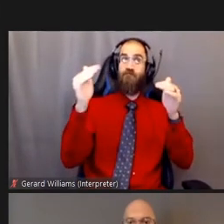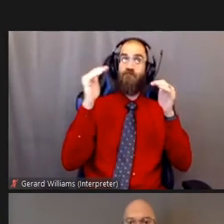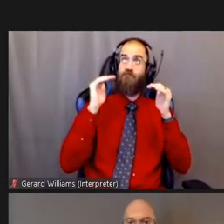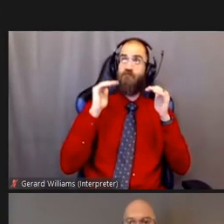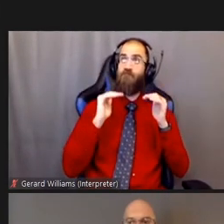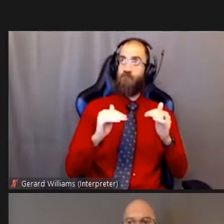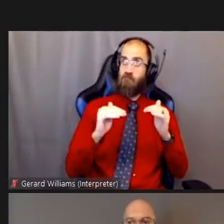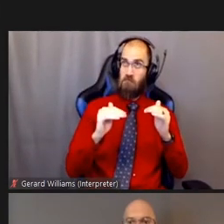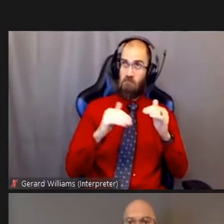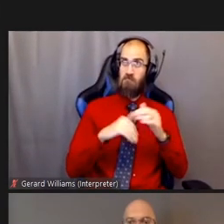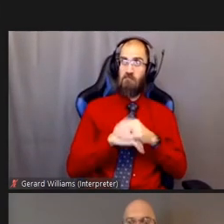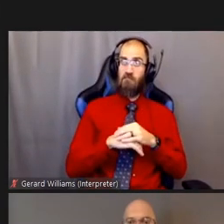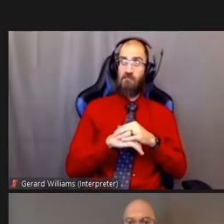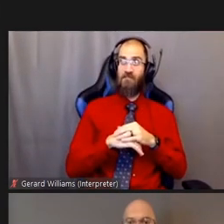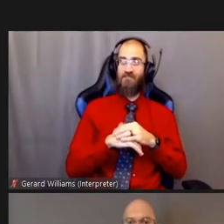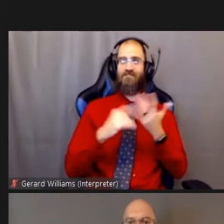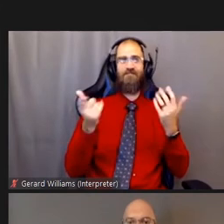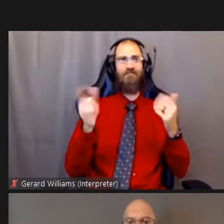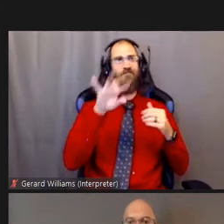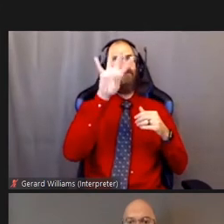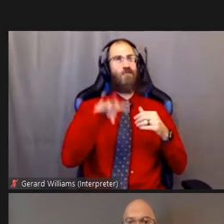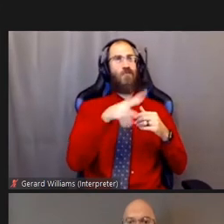You'll see that we have a chart here, which